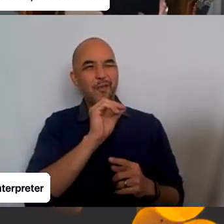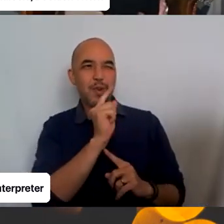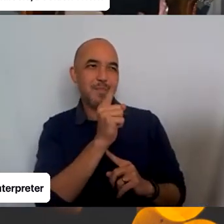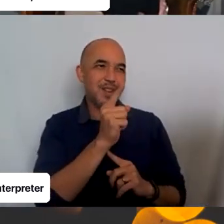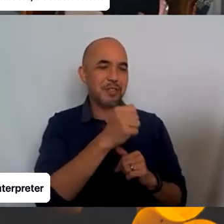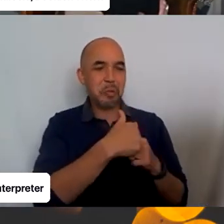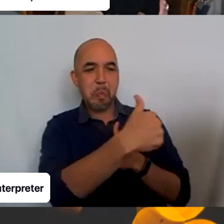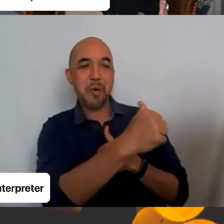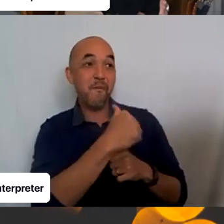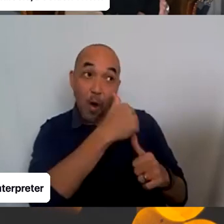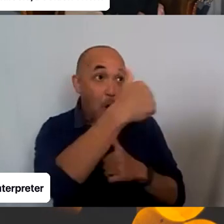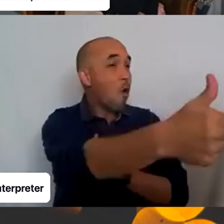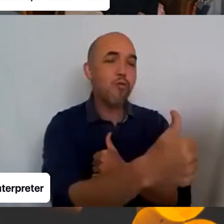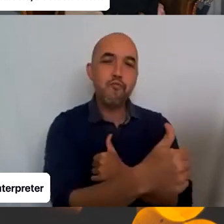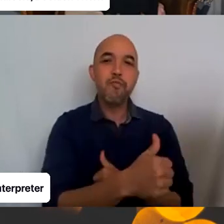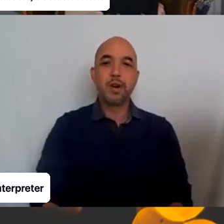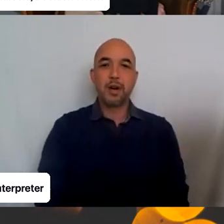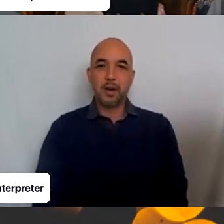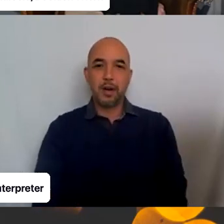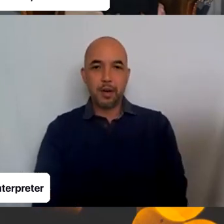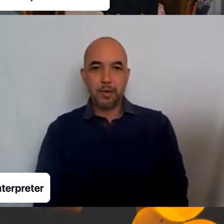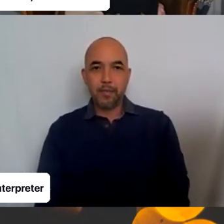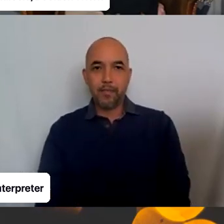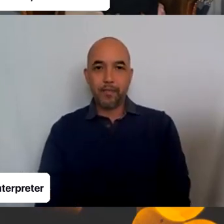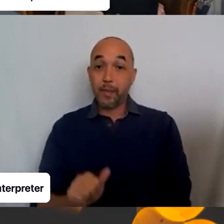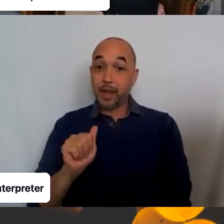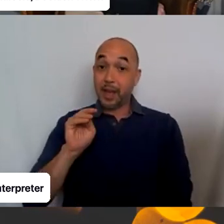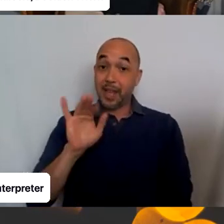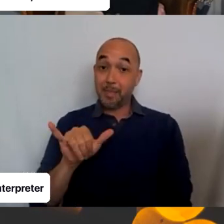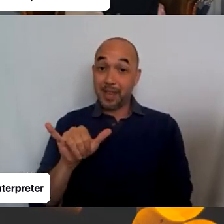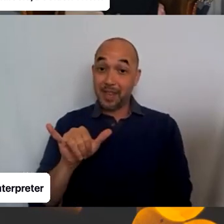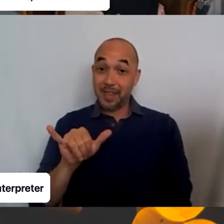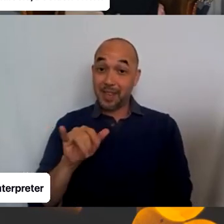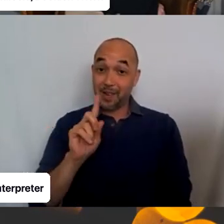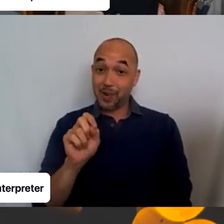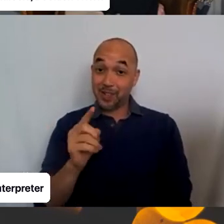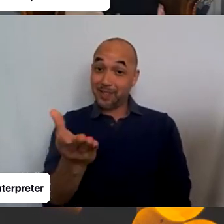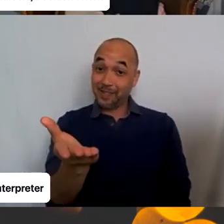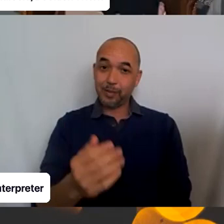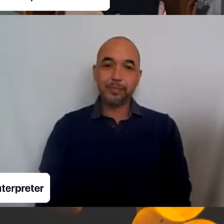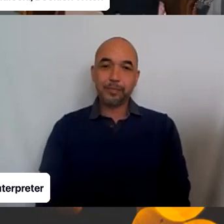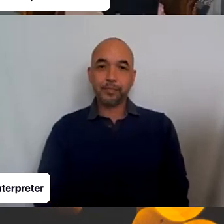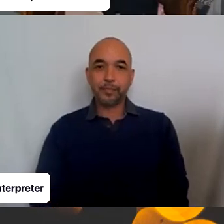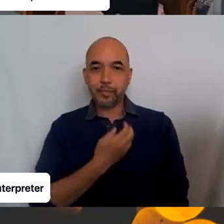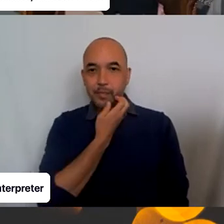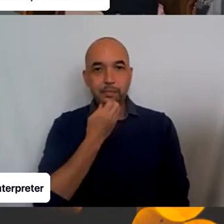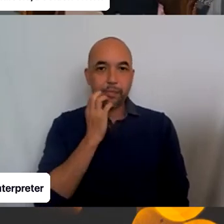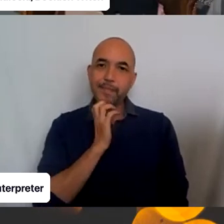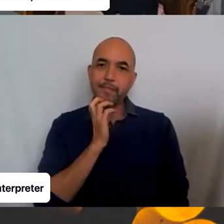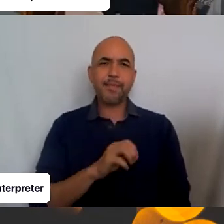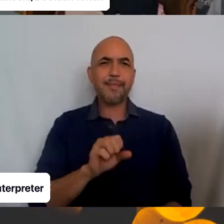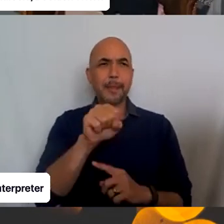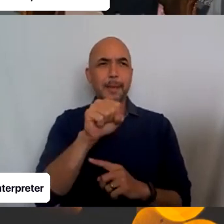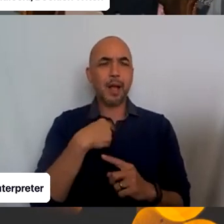too far. Amazing. Amy has a question. Yeah, I was just wondering